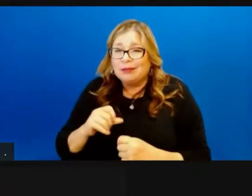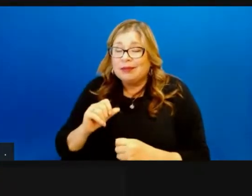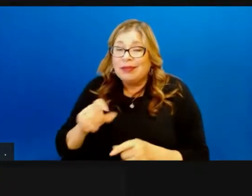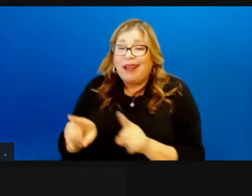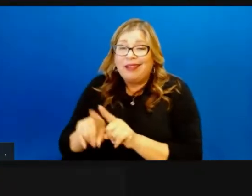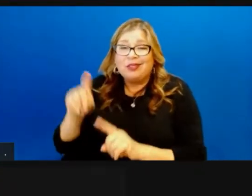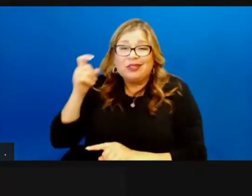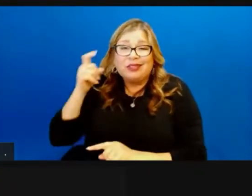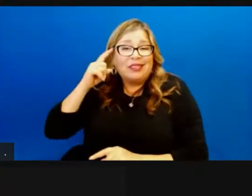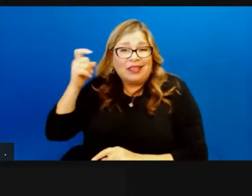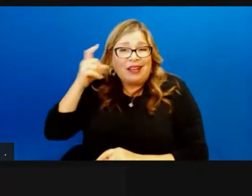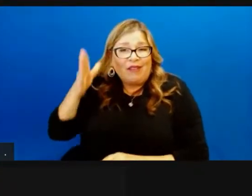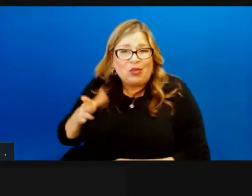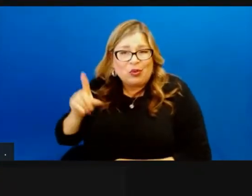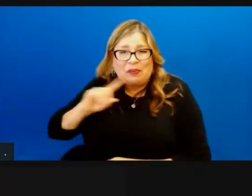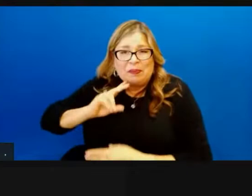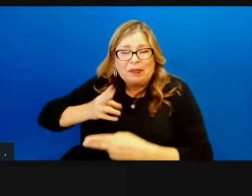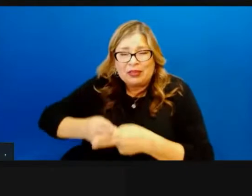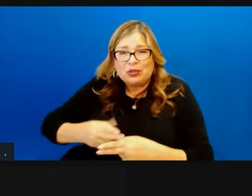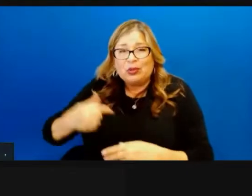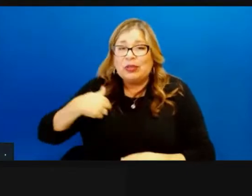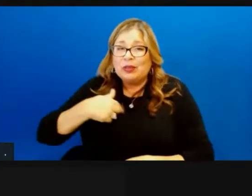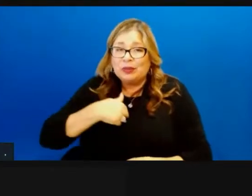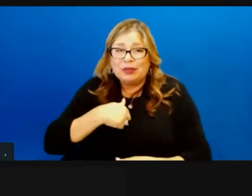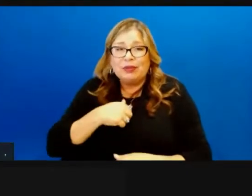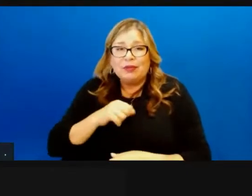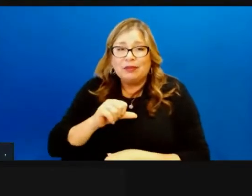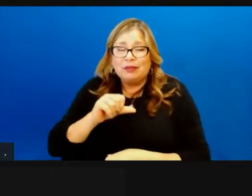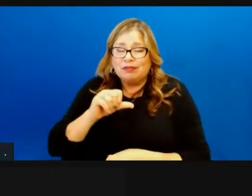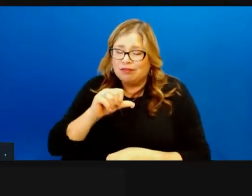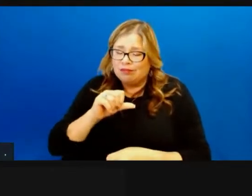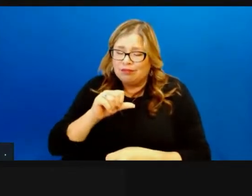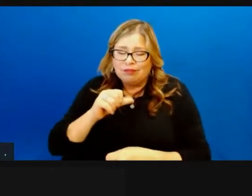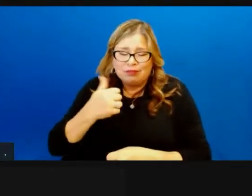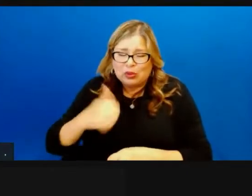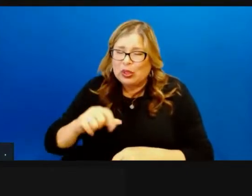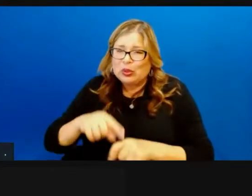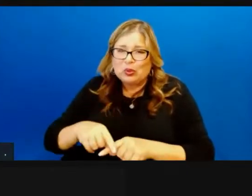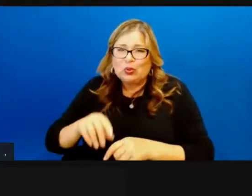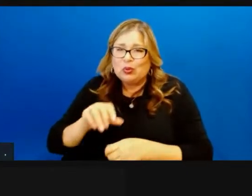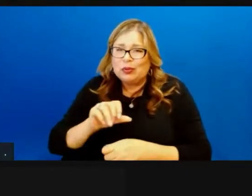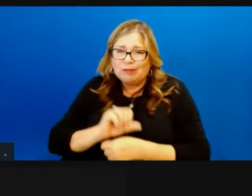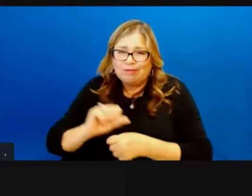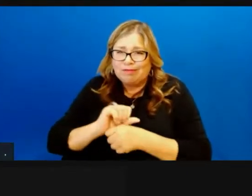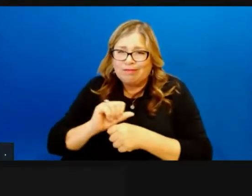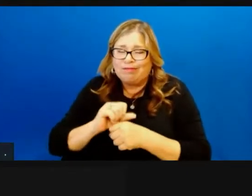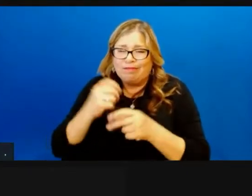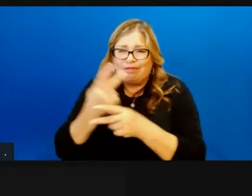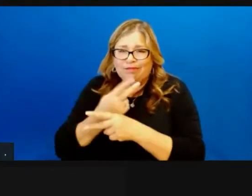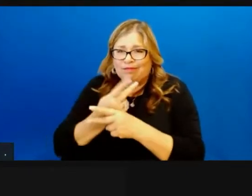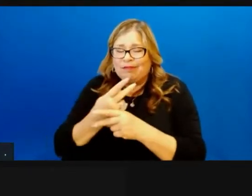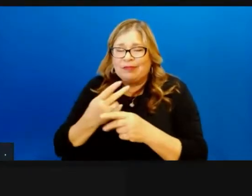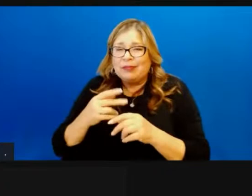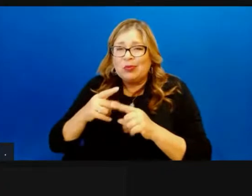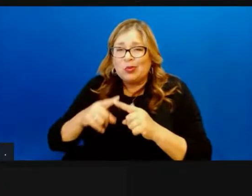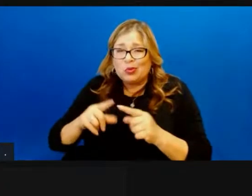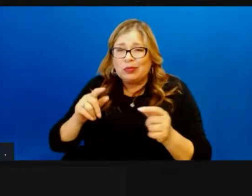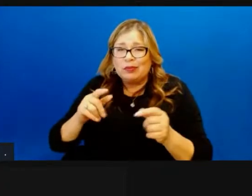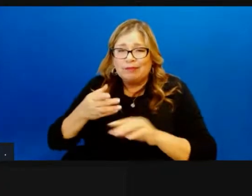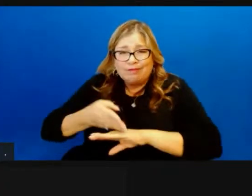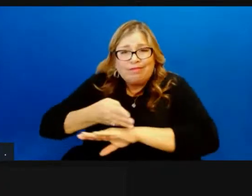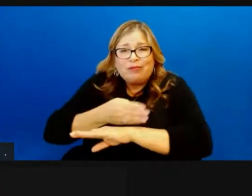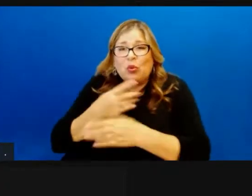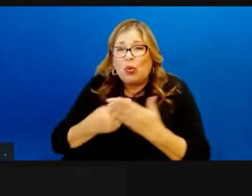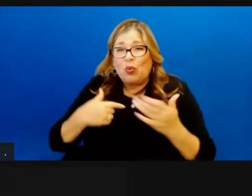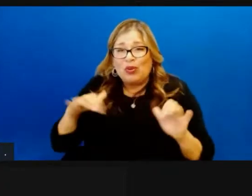on really updating how we move into the next phase. That what we're talking about today